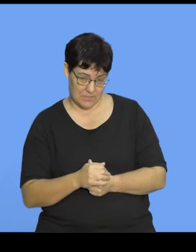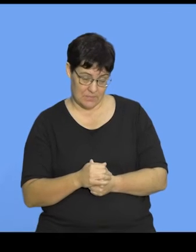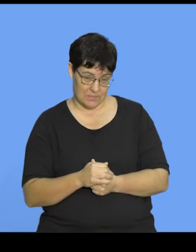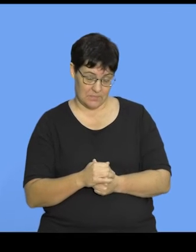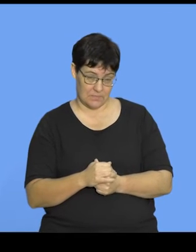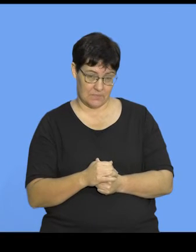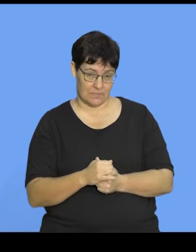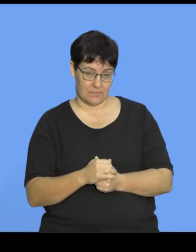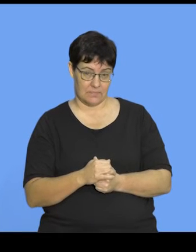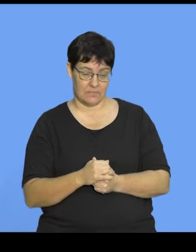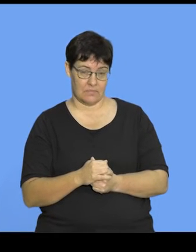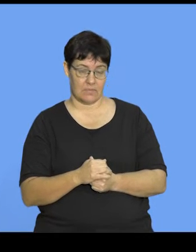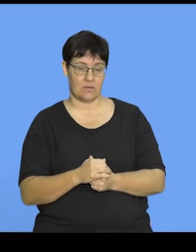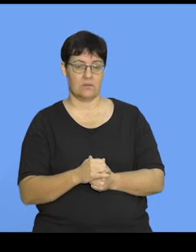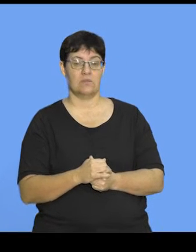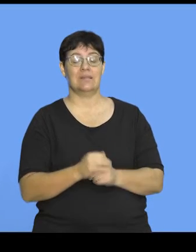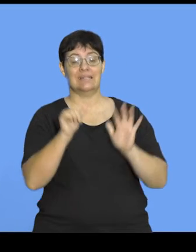Let's substitute in what we know.